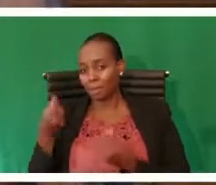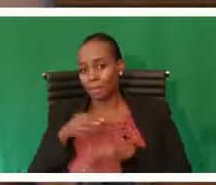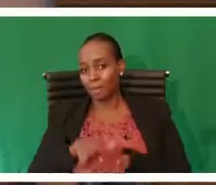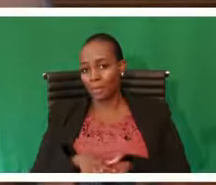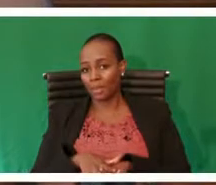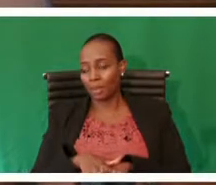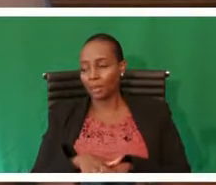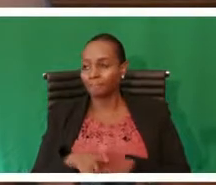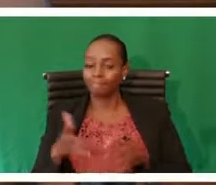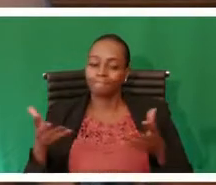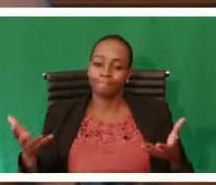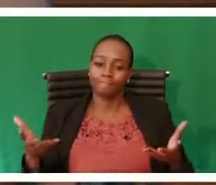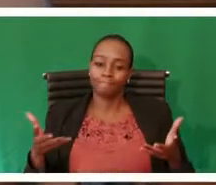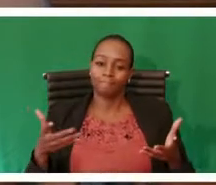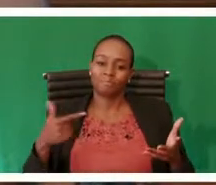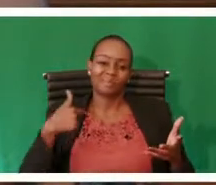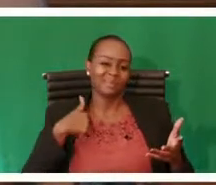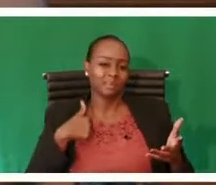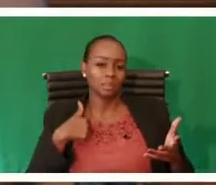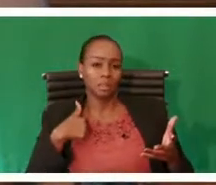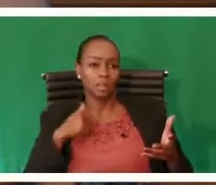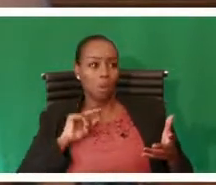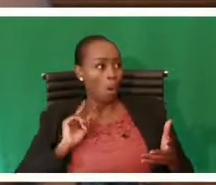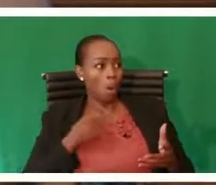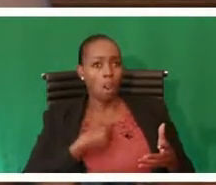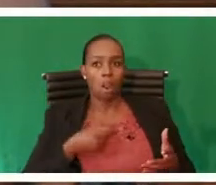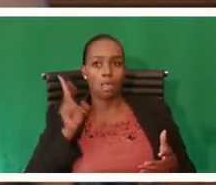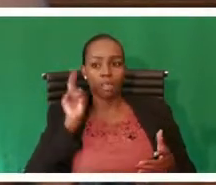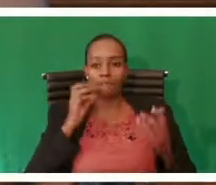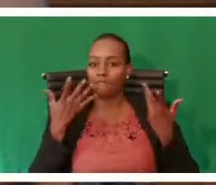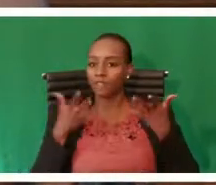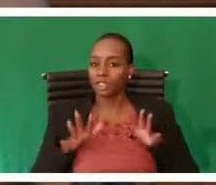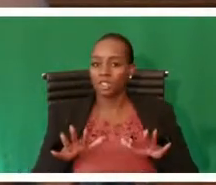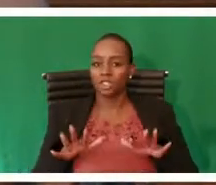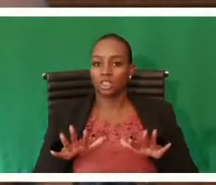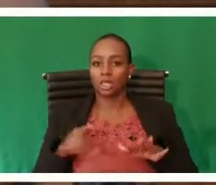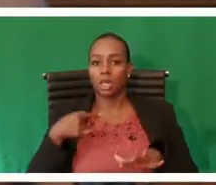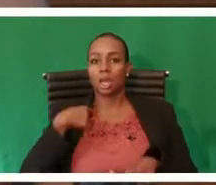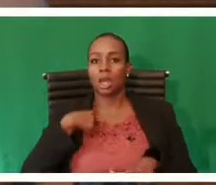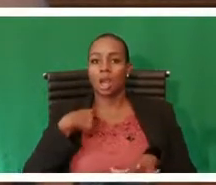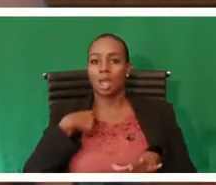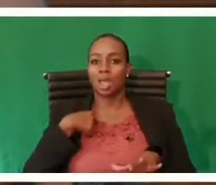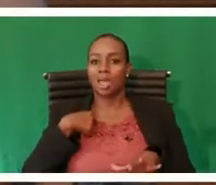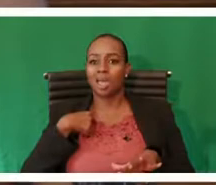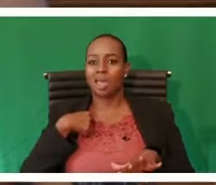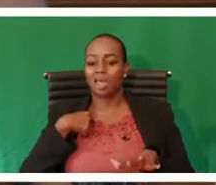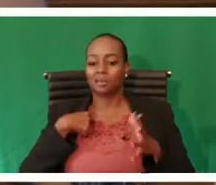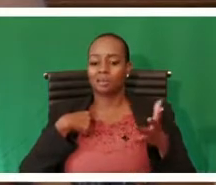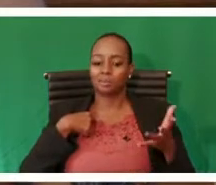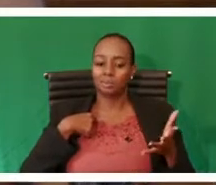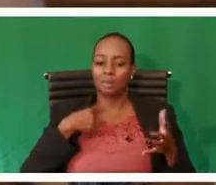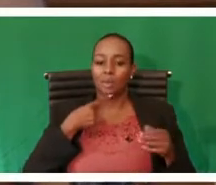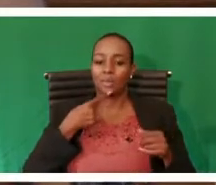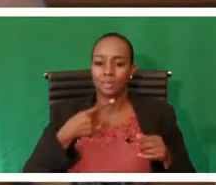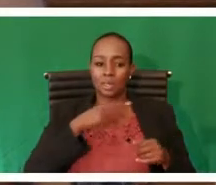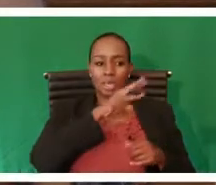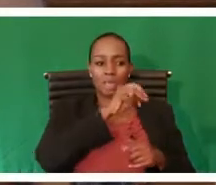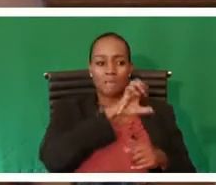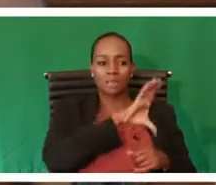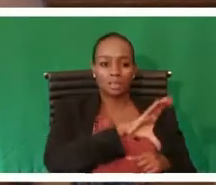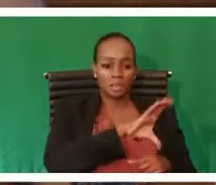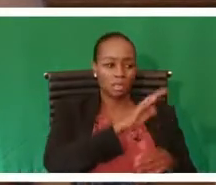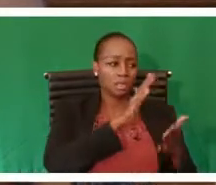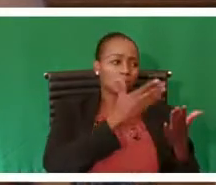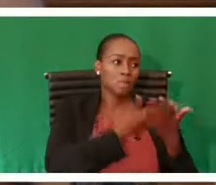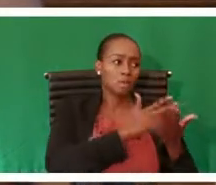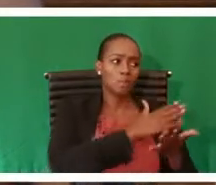It is unfortunately, because I'm sure all of you have heard where I was now and then saying, MEC, can you make sure